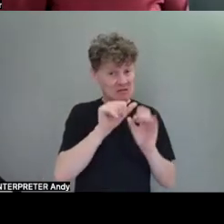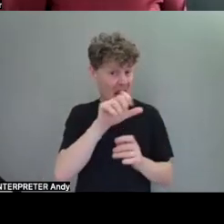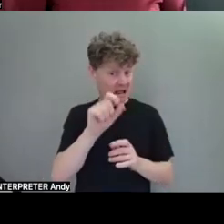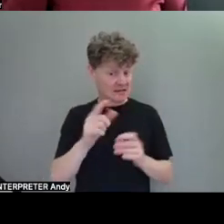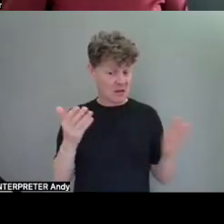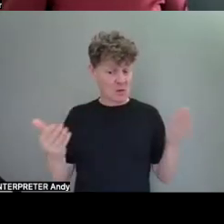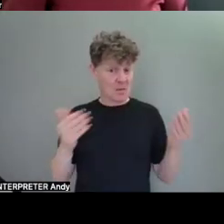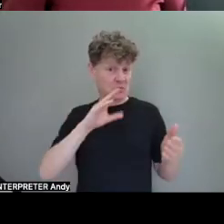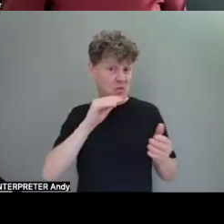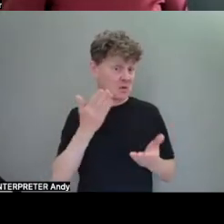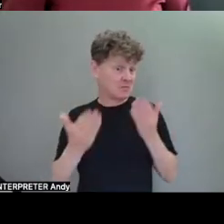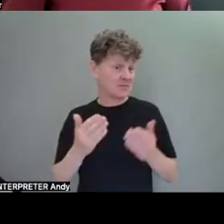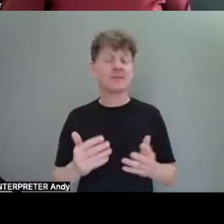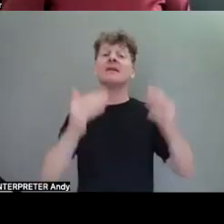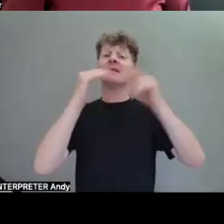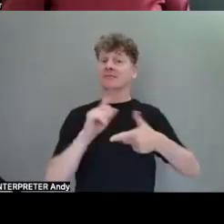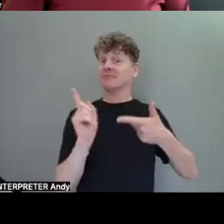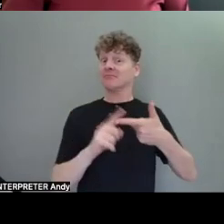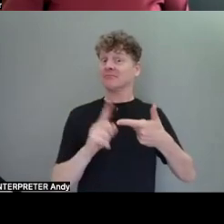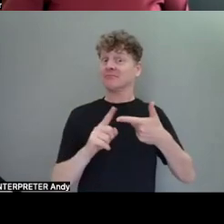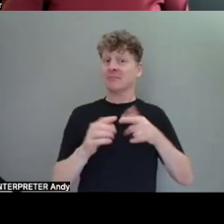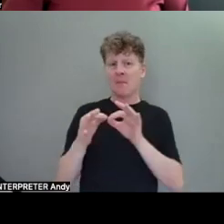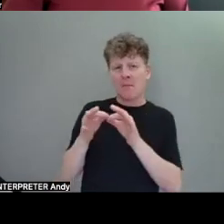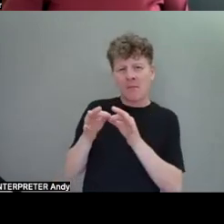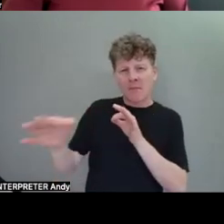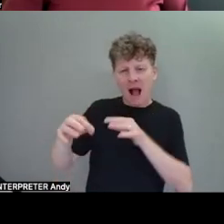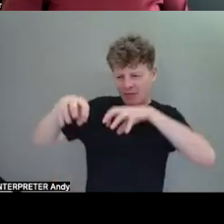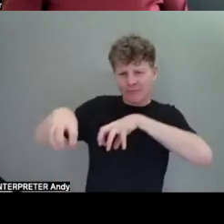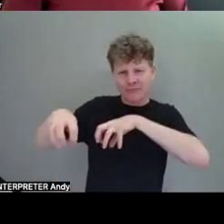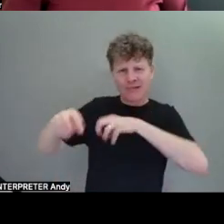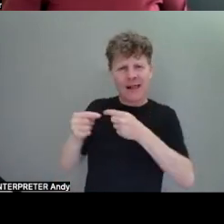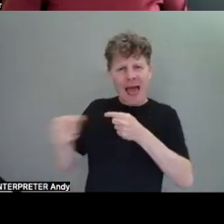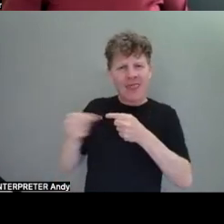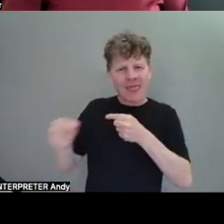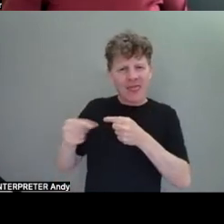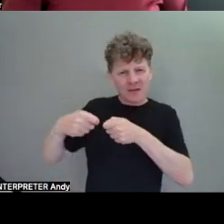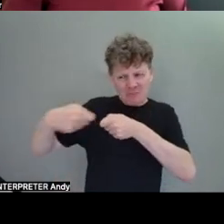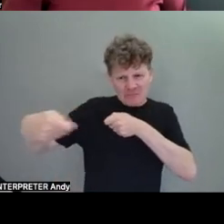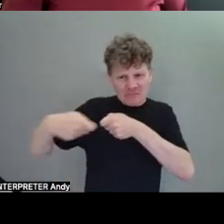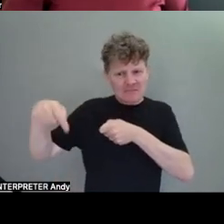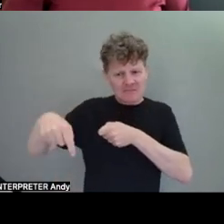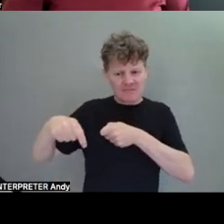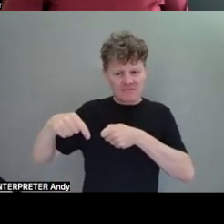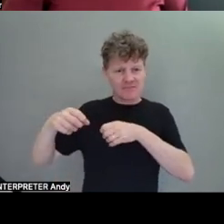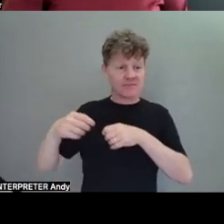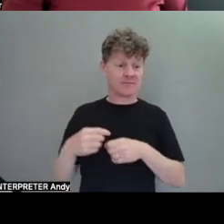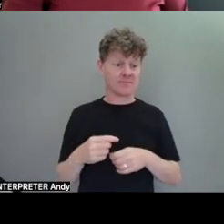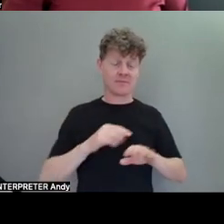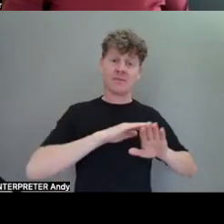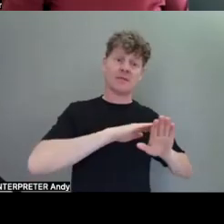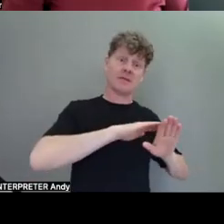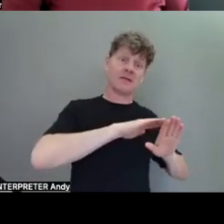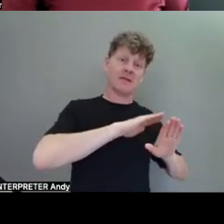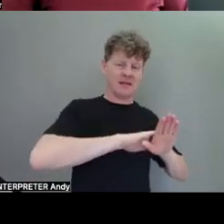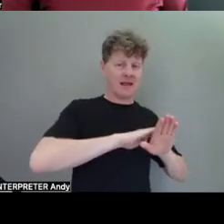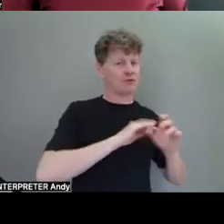Switching to path length, what we see here is, again, the Q matched on the left, Q response